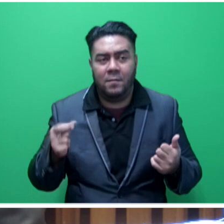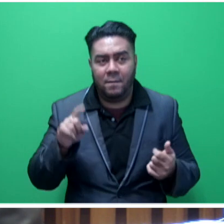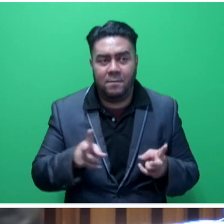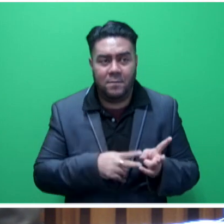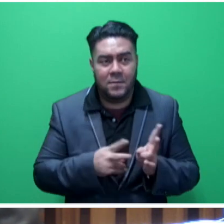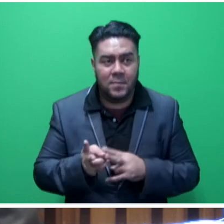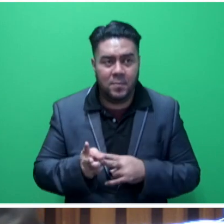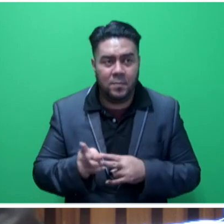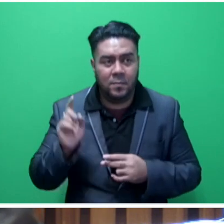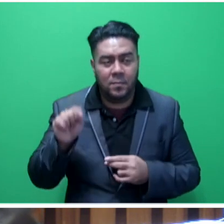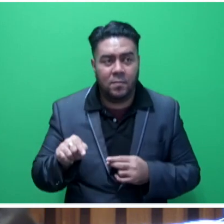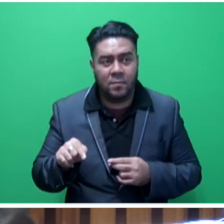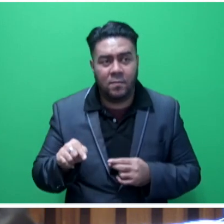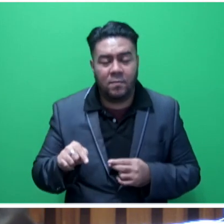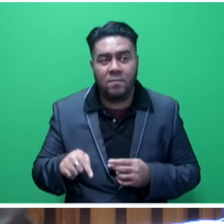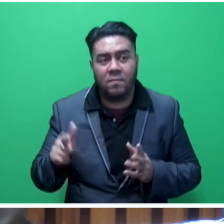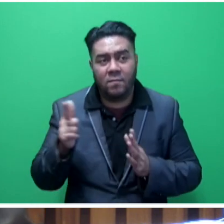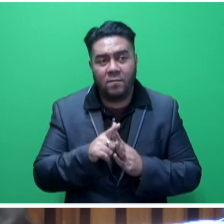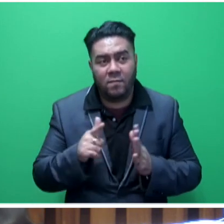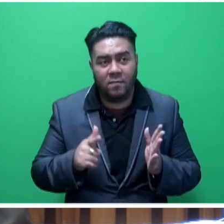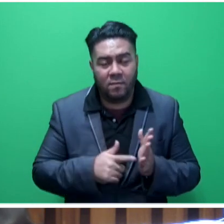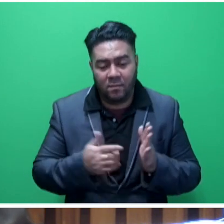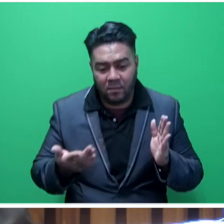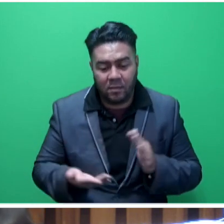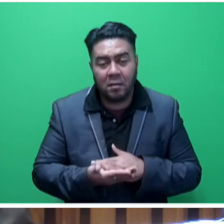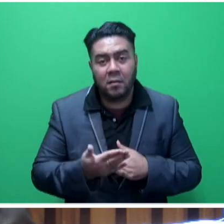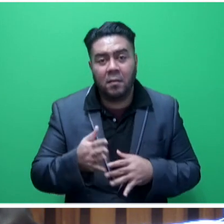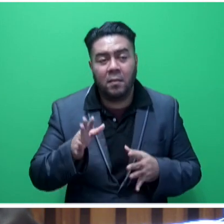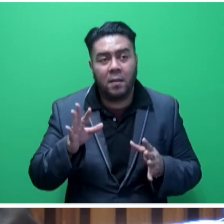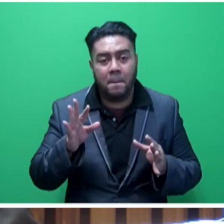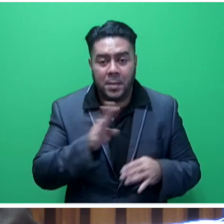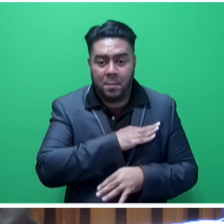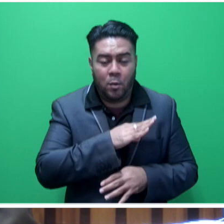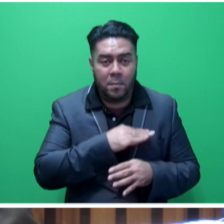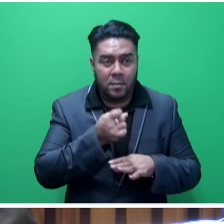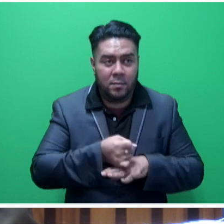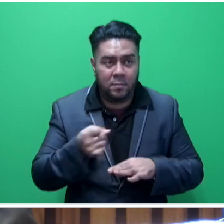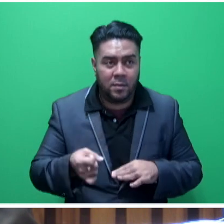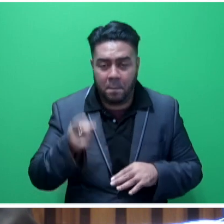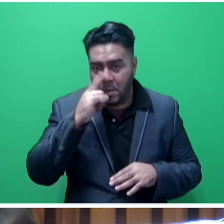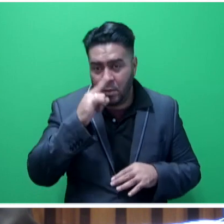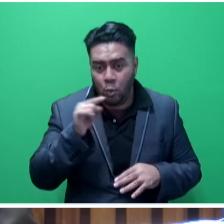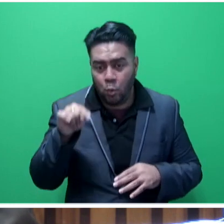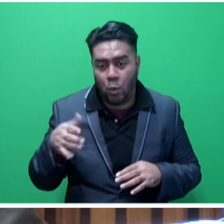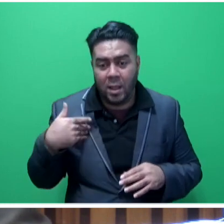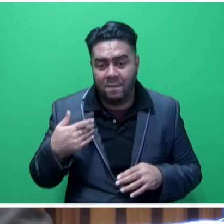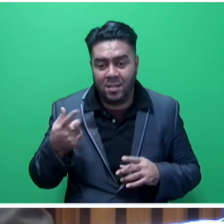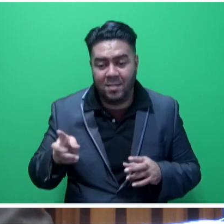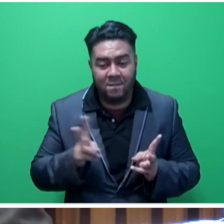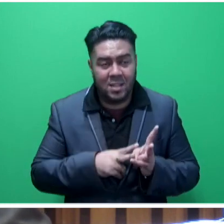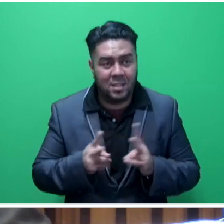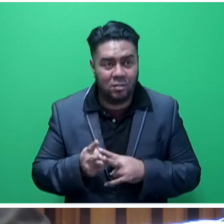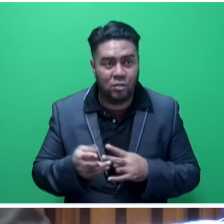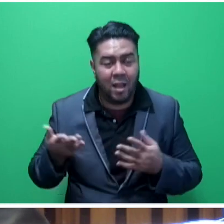know, that the law was amended under the Beni Marama government, that those people who live in villages and are actually under